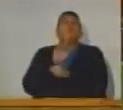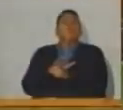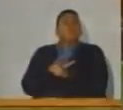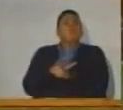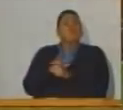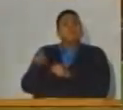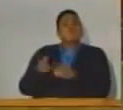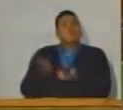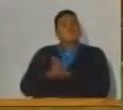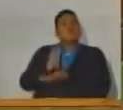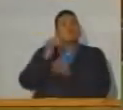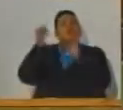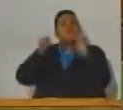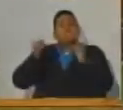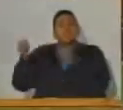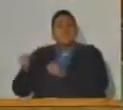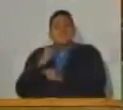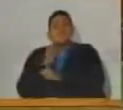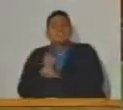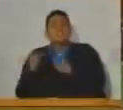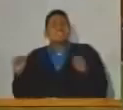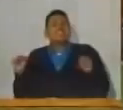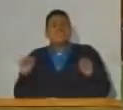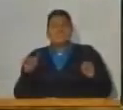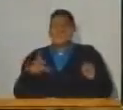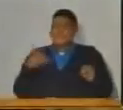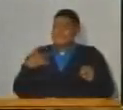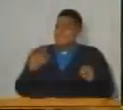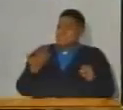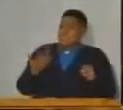of individuals to a safe and non-threatening